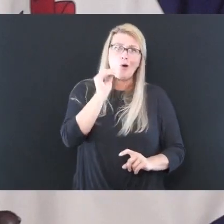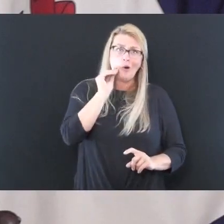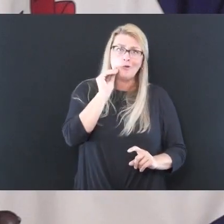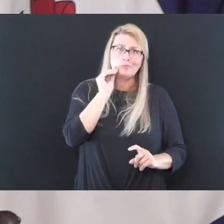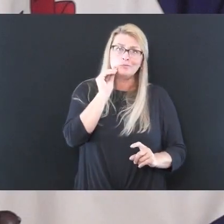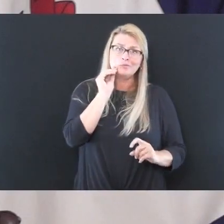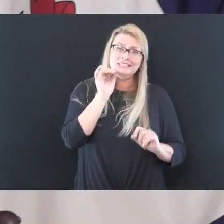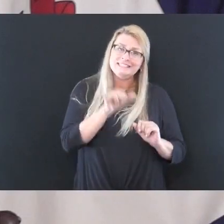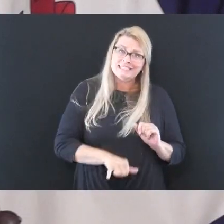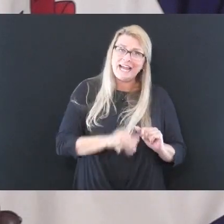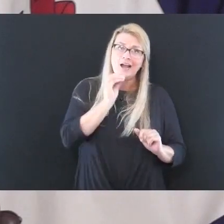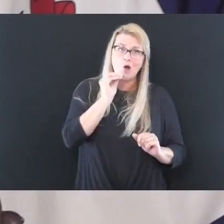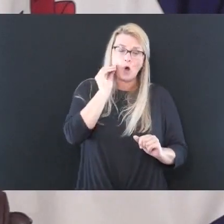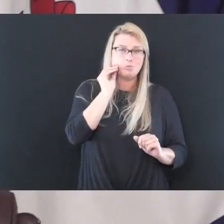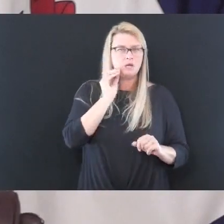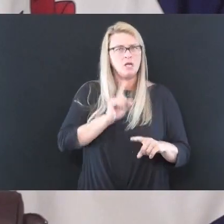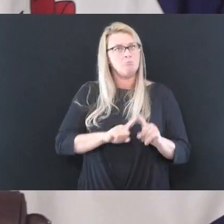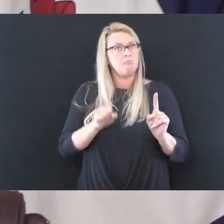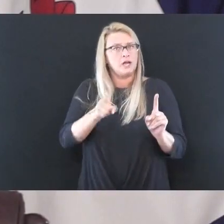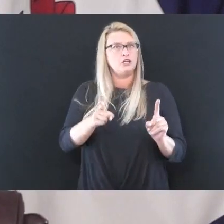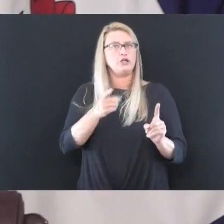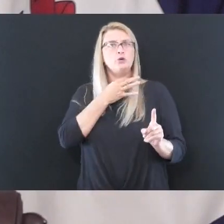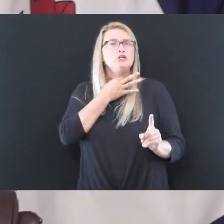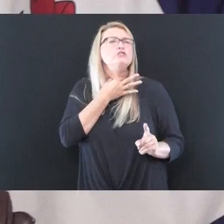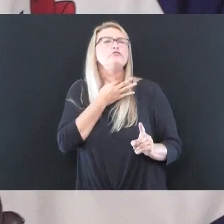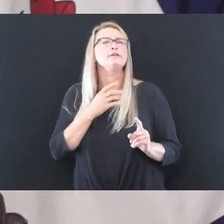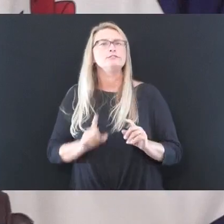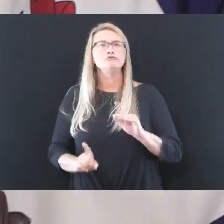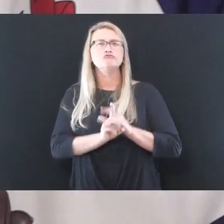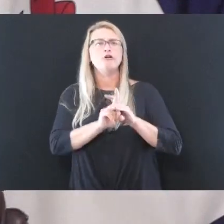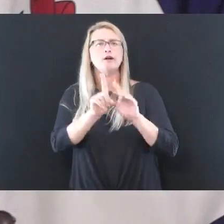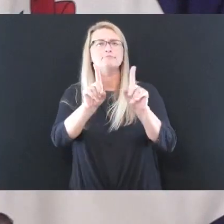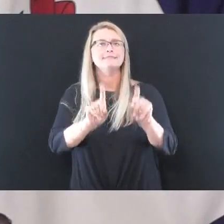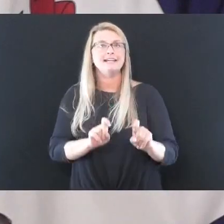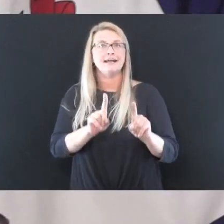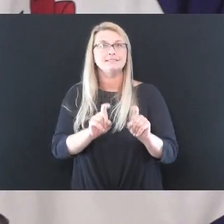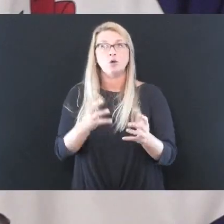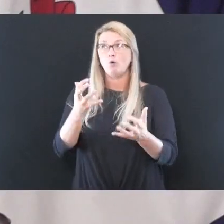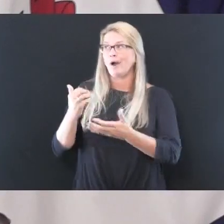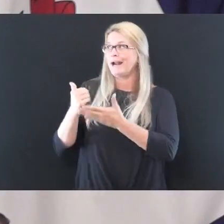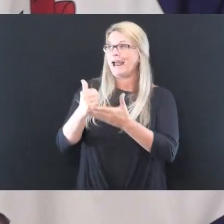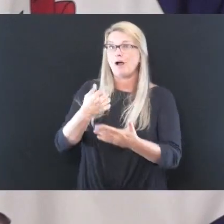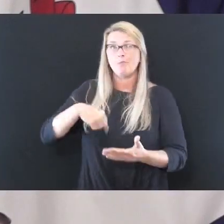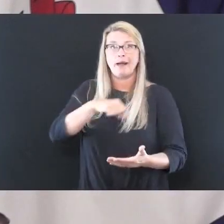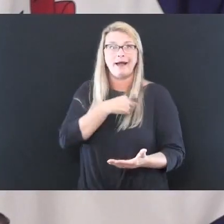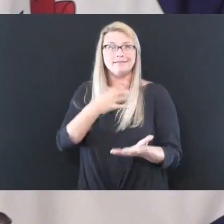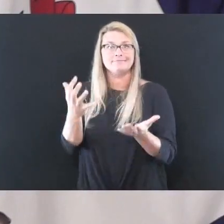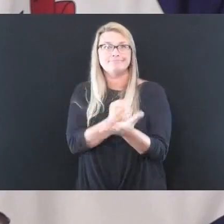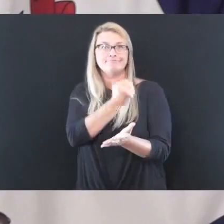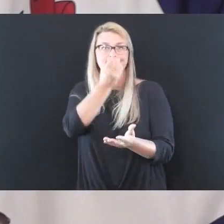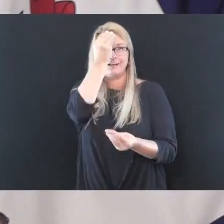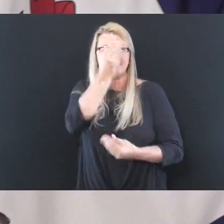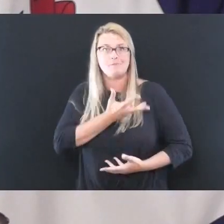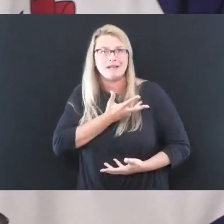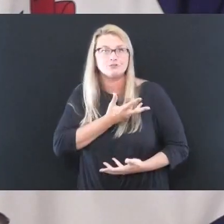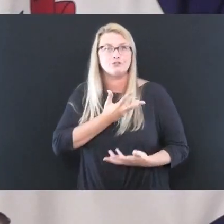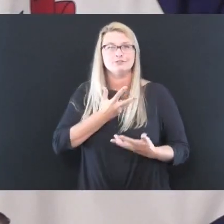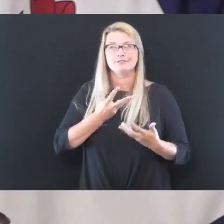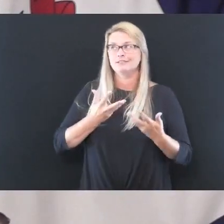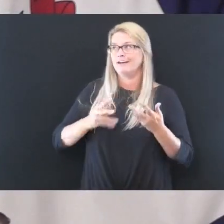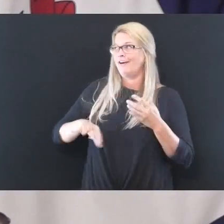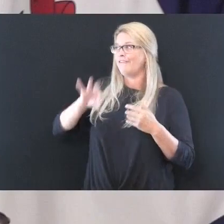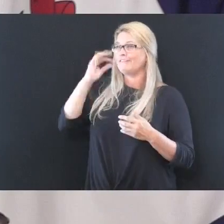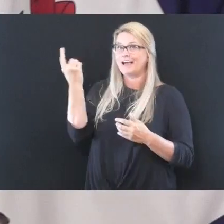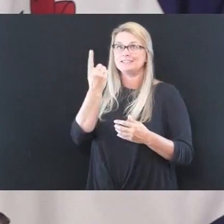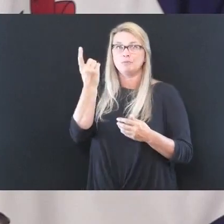and stay at home. But if you're showing up to get tested from the standpoint of helping us find somebody